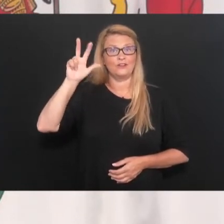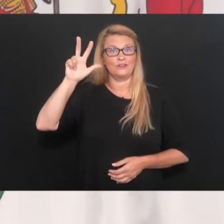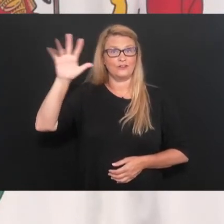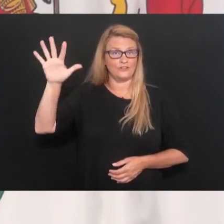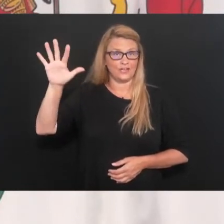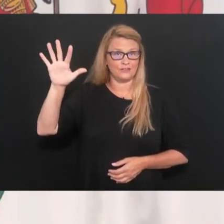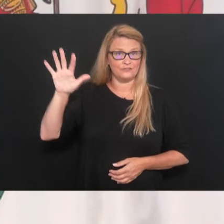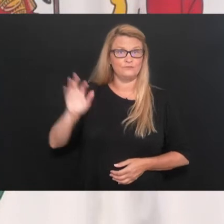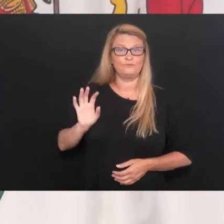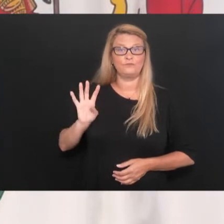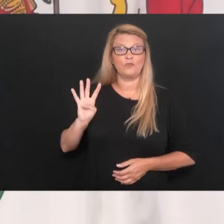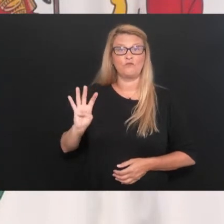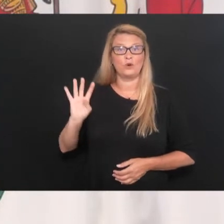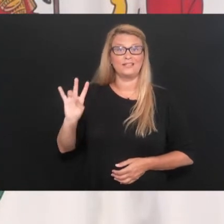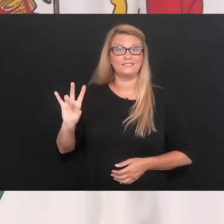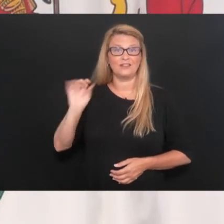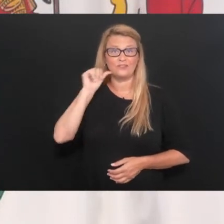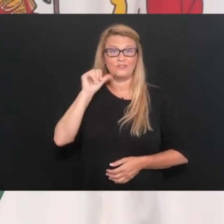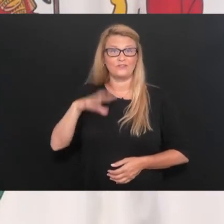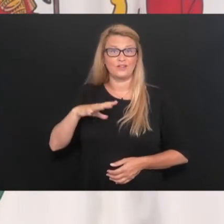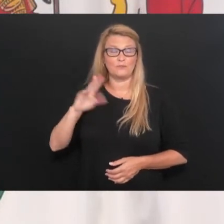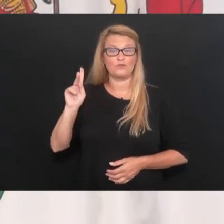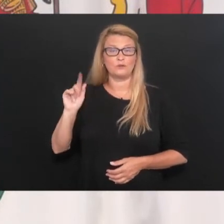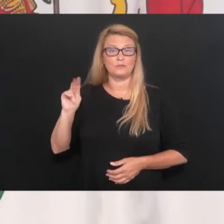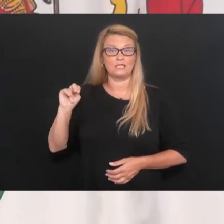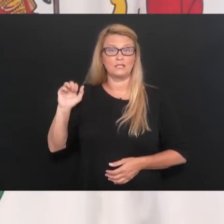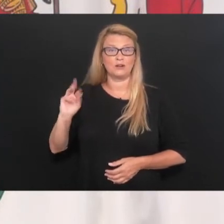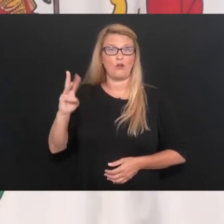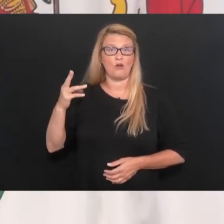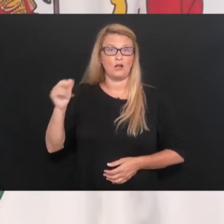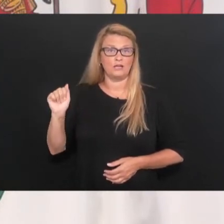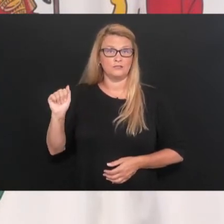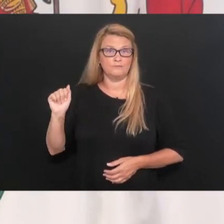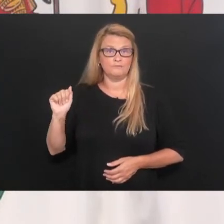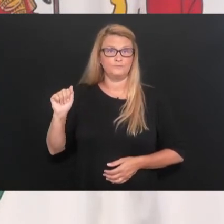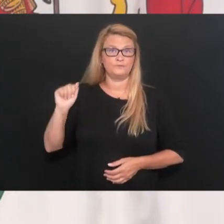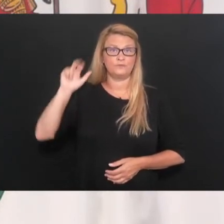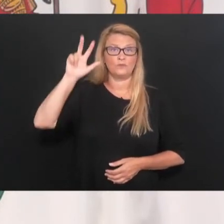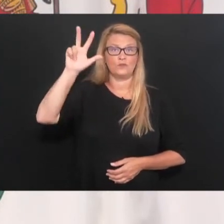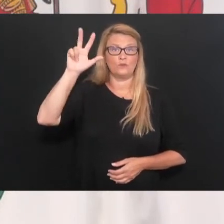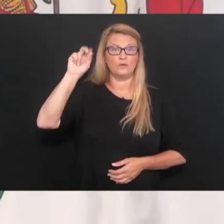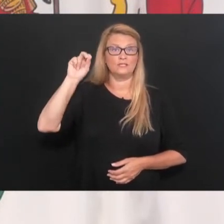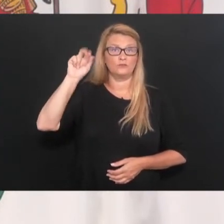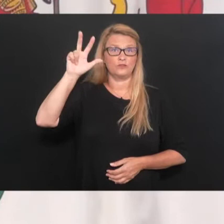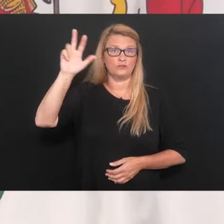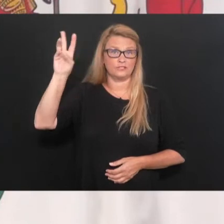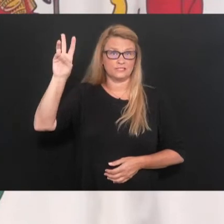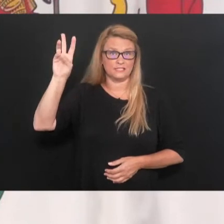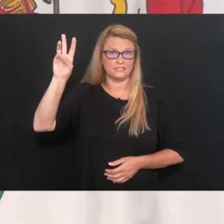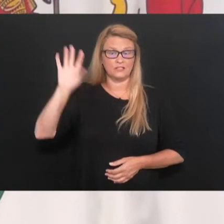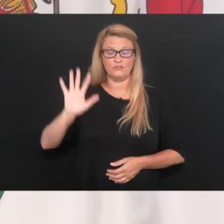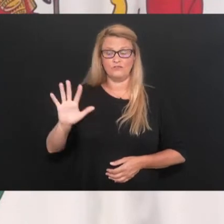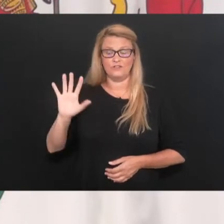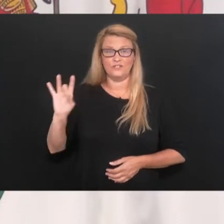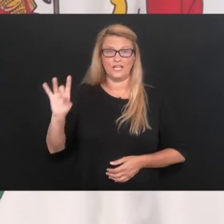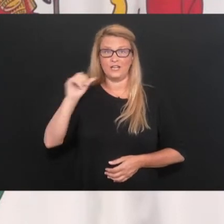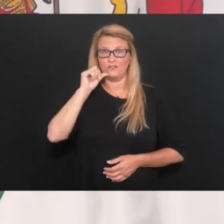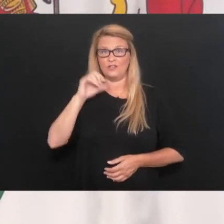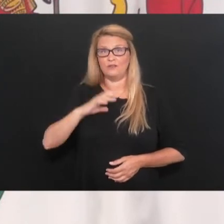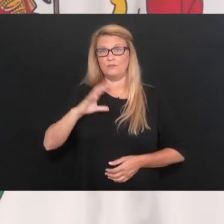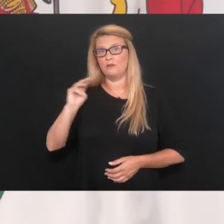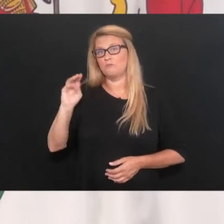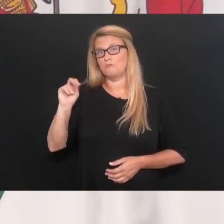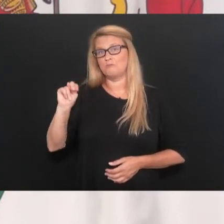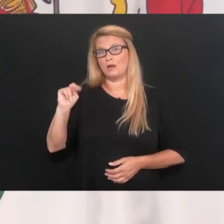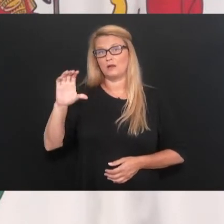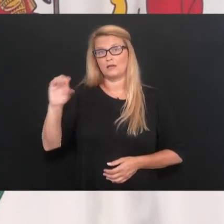is a 47-year-old female from Kanawha County. And the 3,036th death is a 58-year-old female from